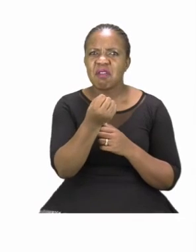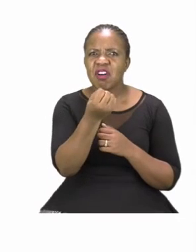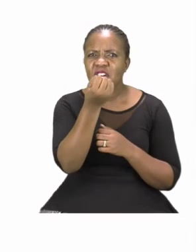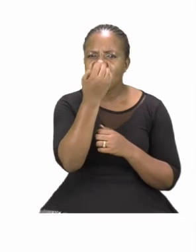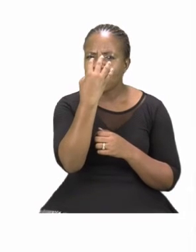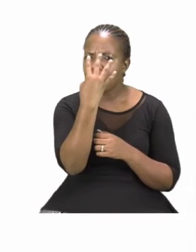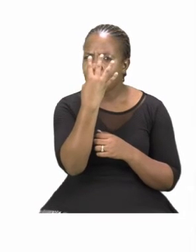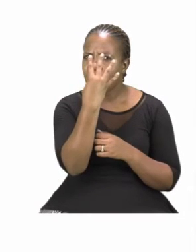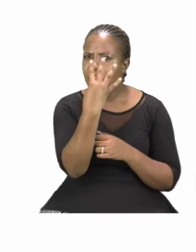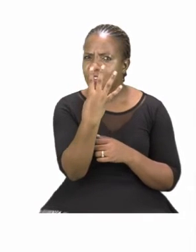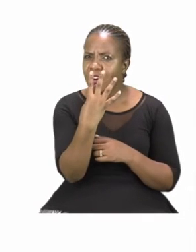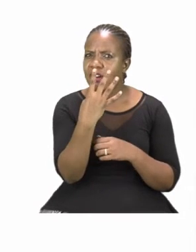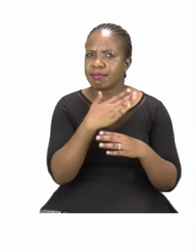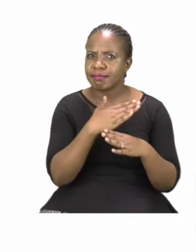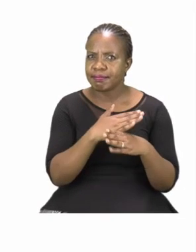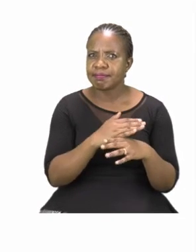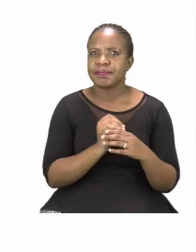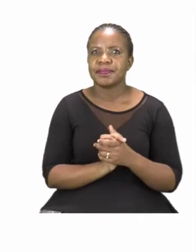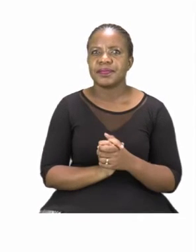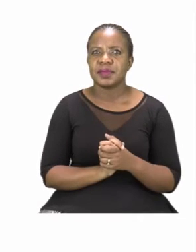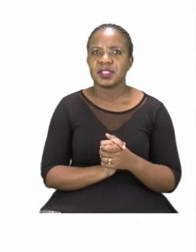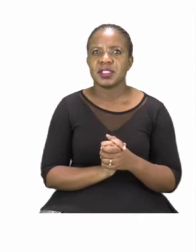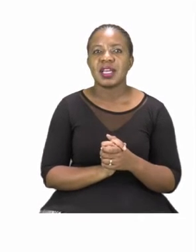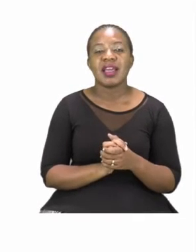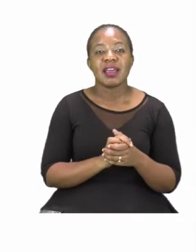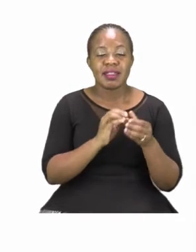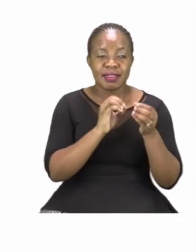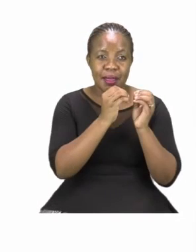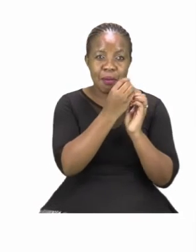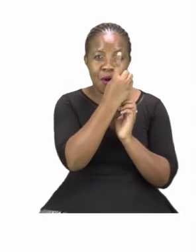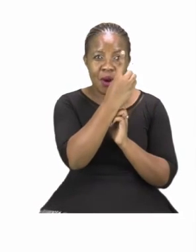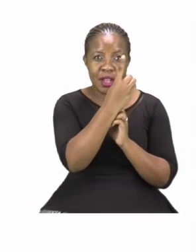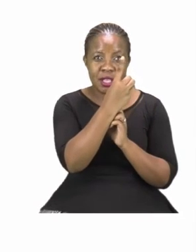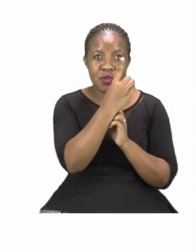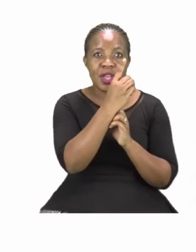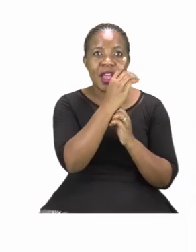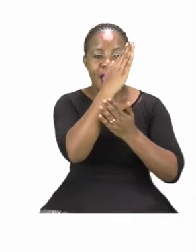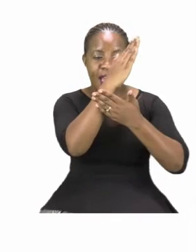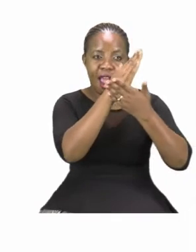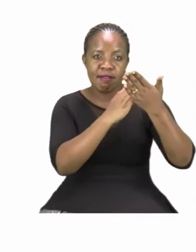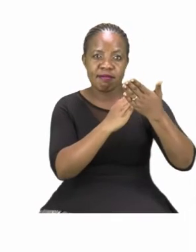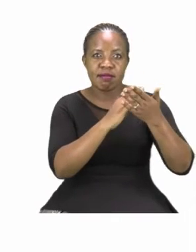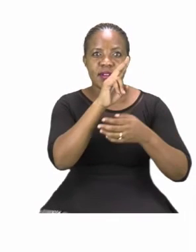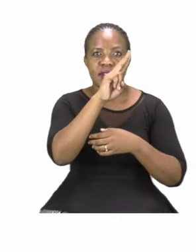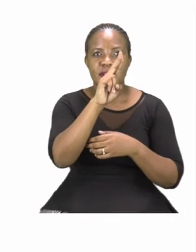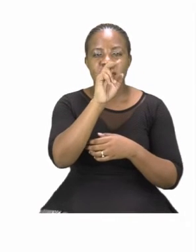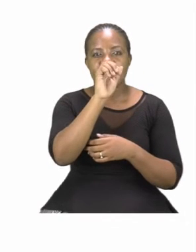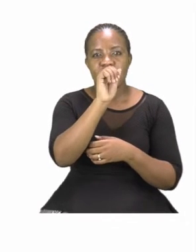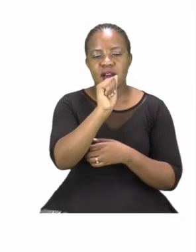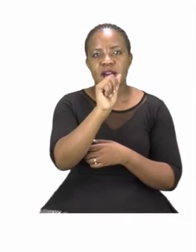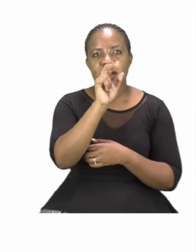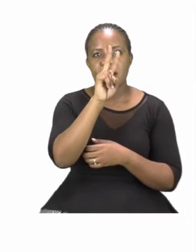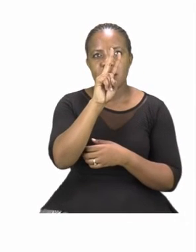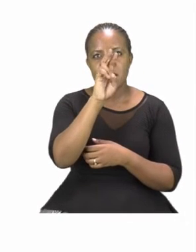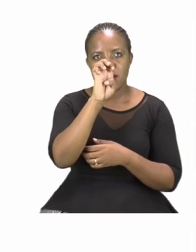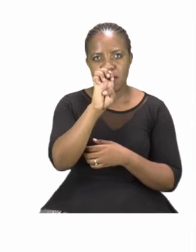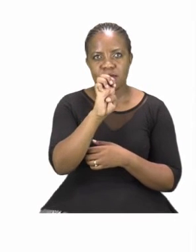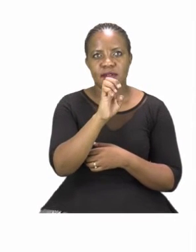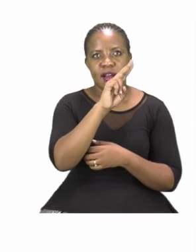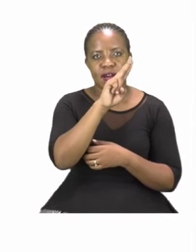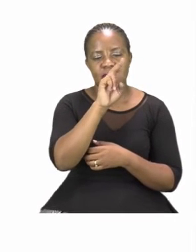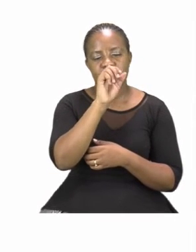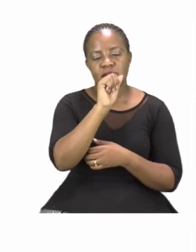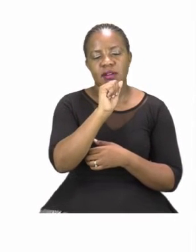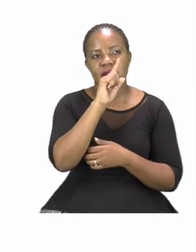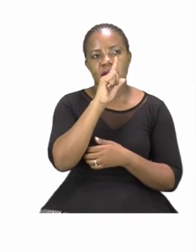The first one is halving. So we have to half those numbers. I am